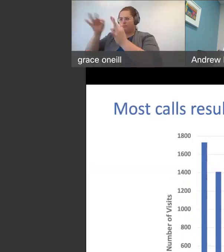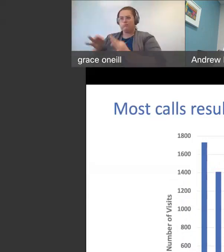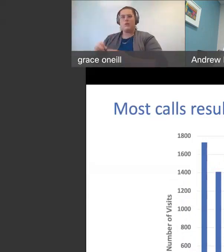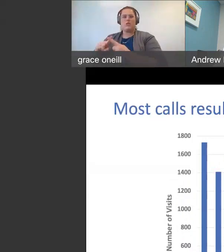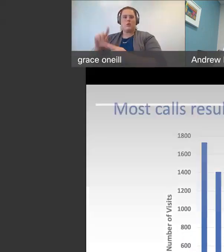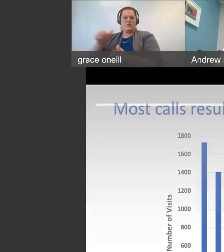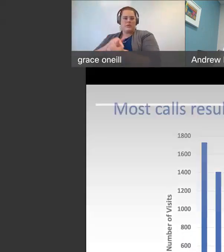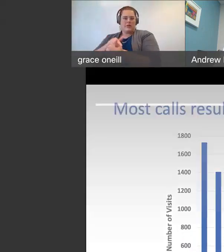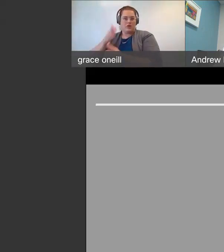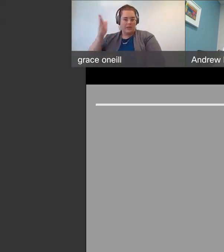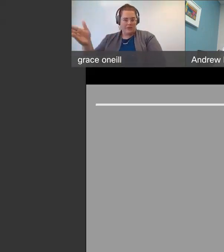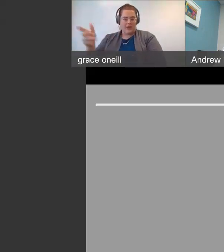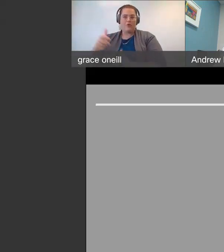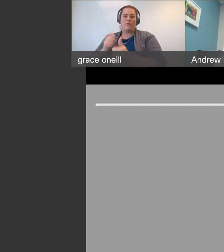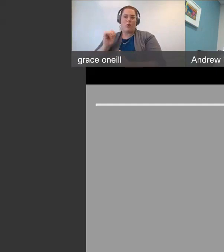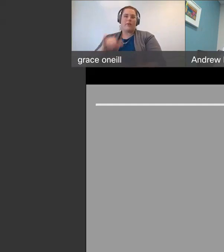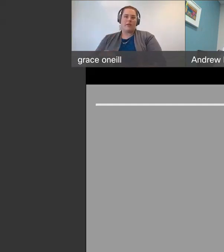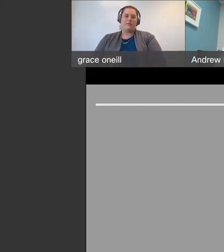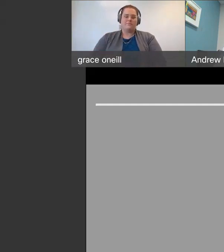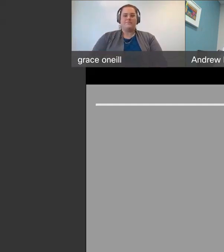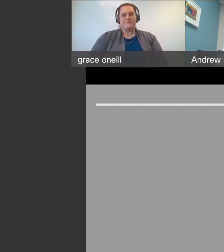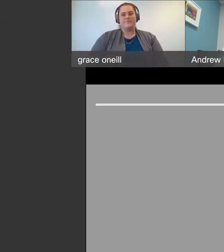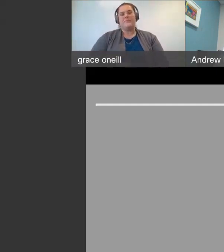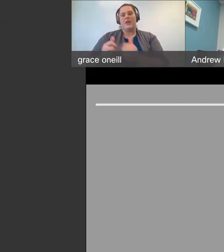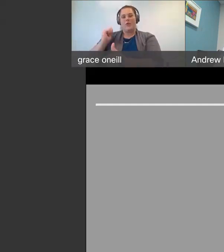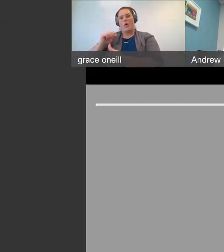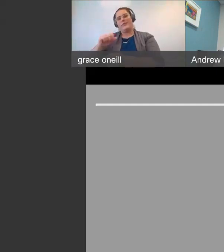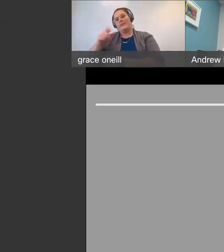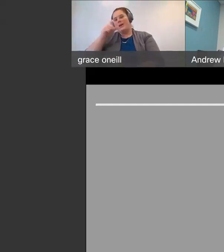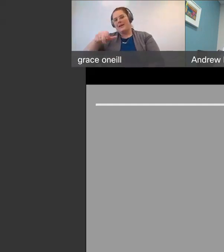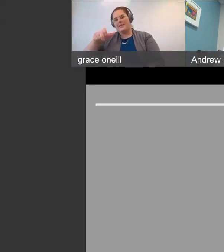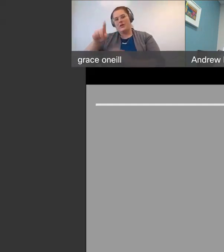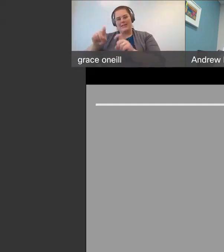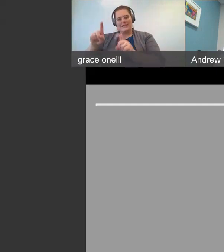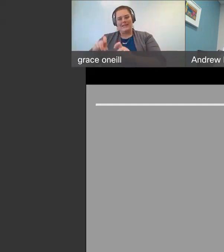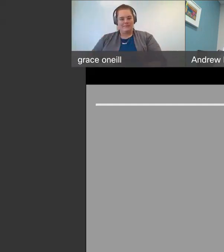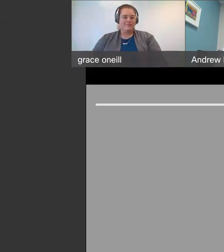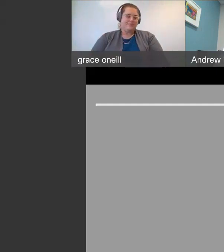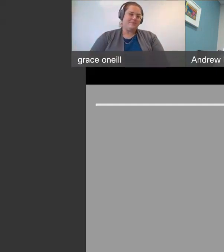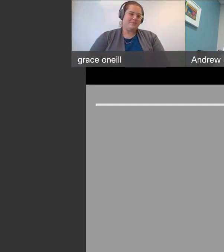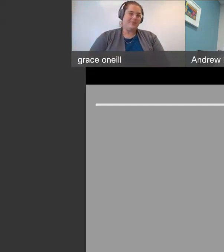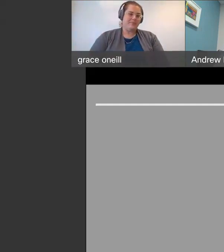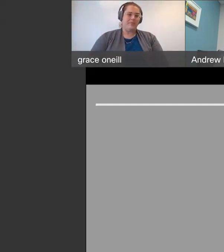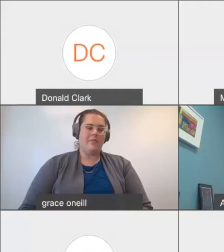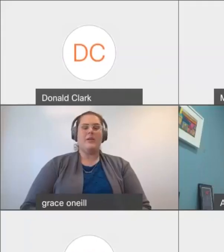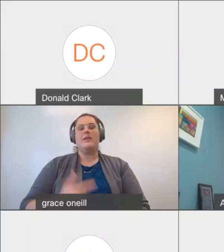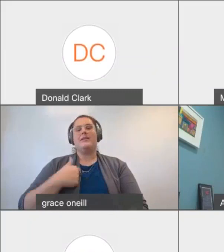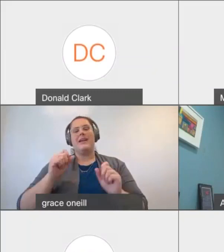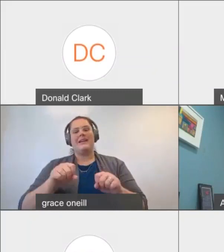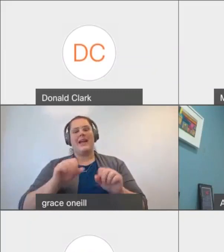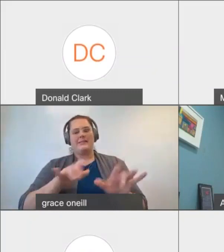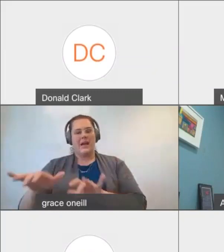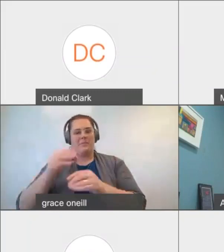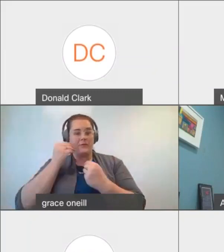may be receiving. I think that's it. I can happily put my information in the chat box, and let me just